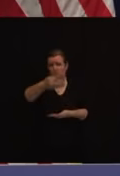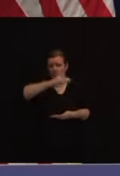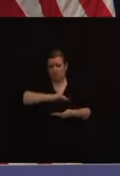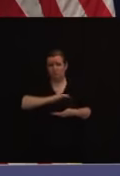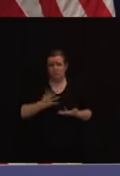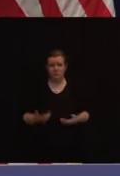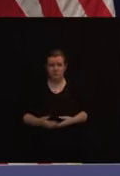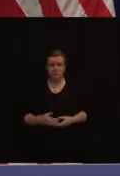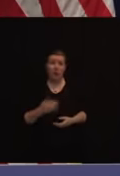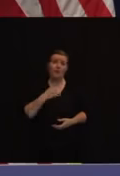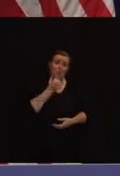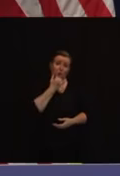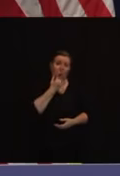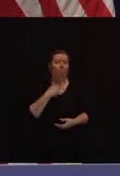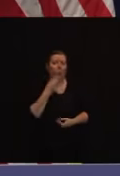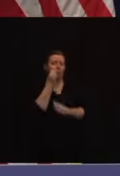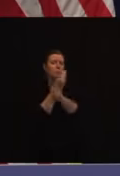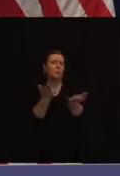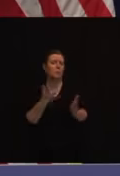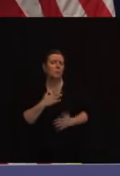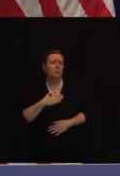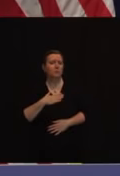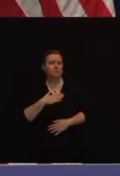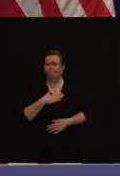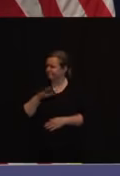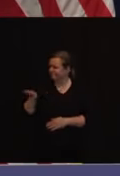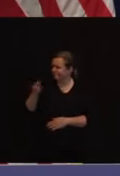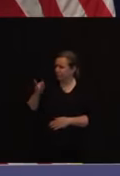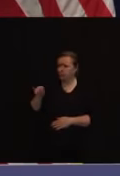Judy, any comment on the or Ed, that this is